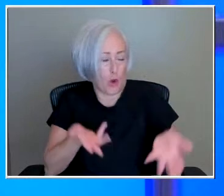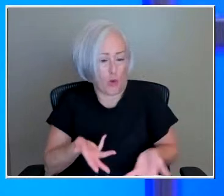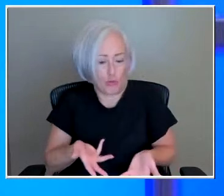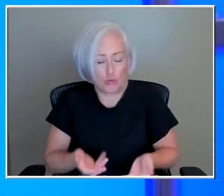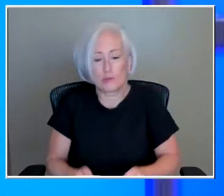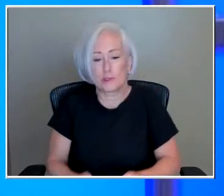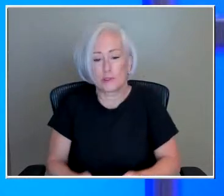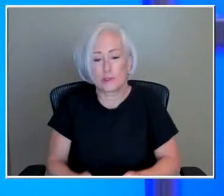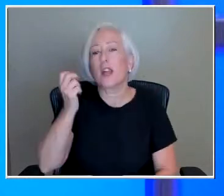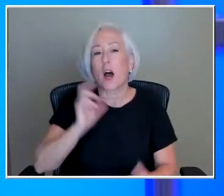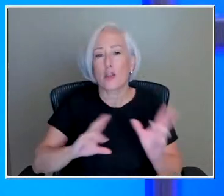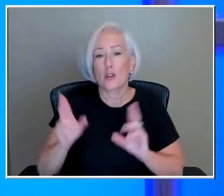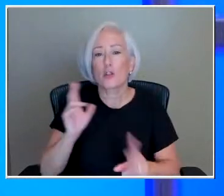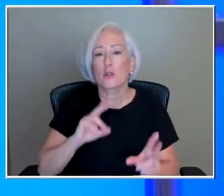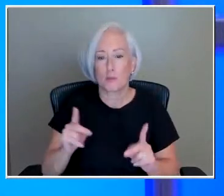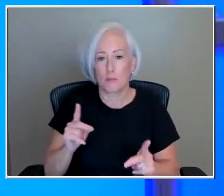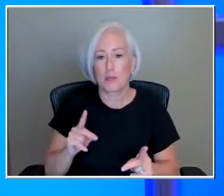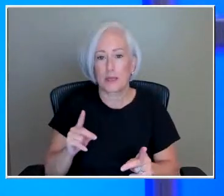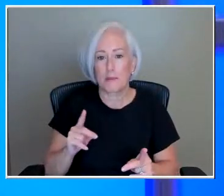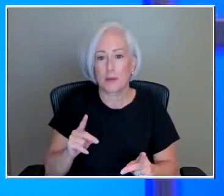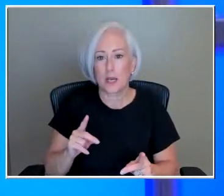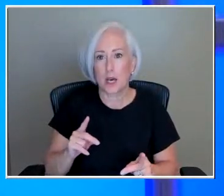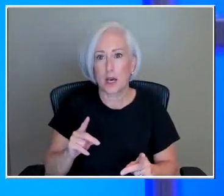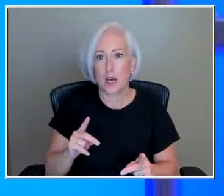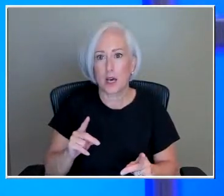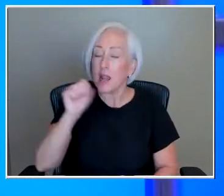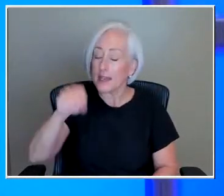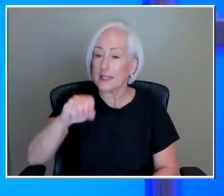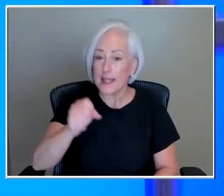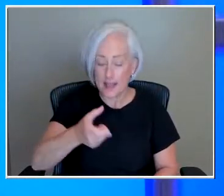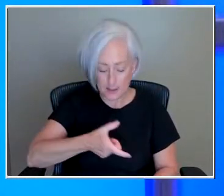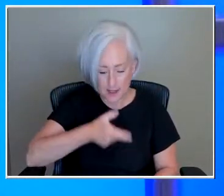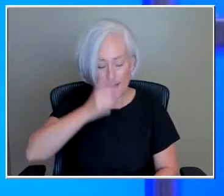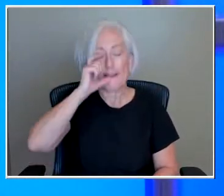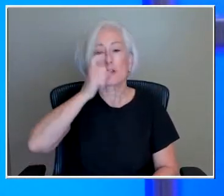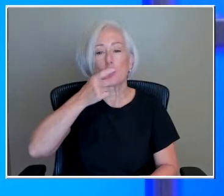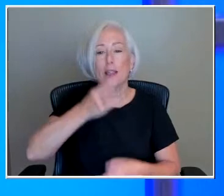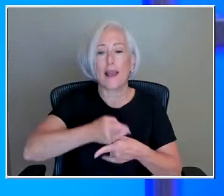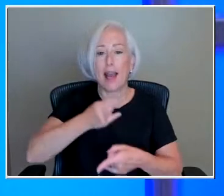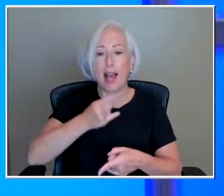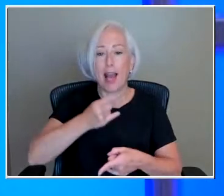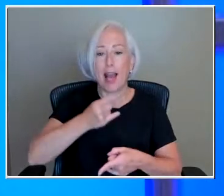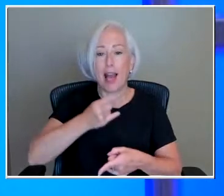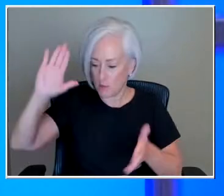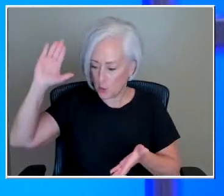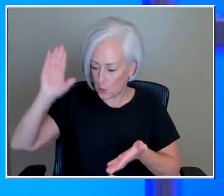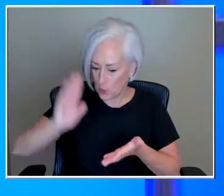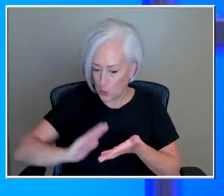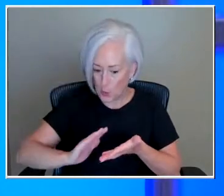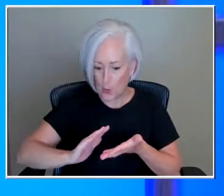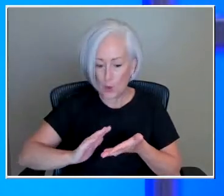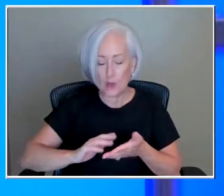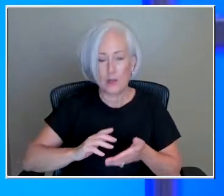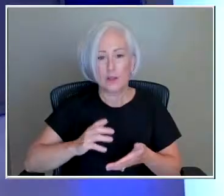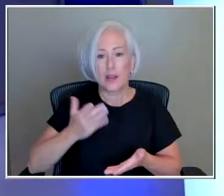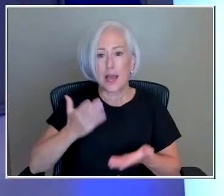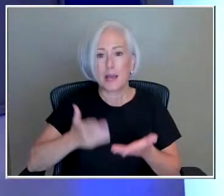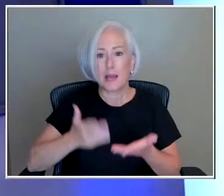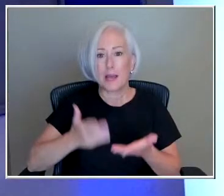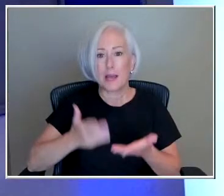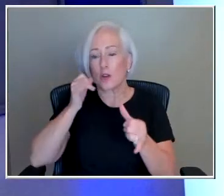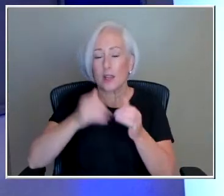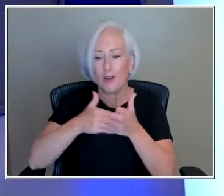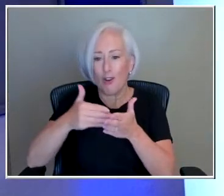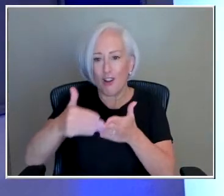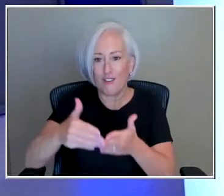who have noticed that the alcohol can help the tremor, and either maybe drink a lot or just say, I don't. Is that a slippery slope? It